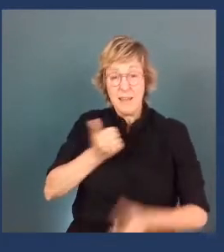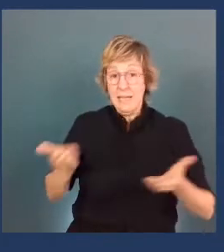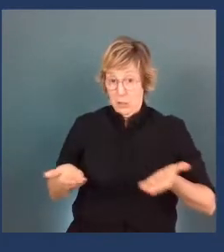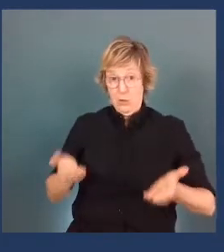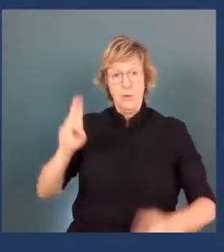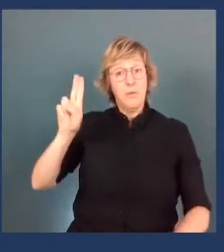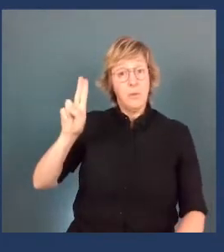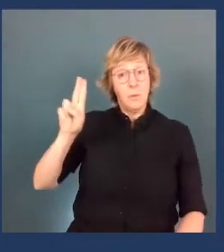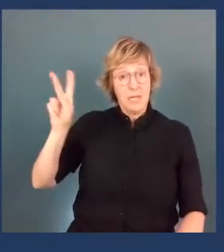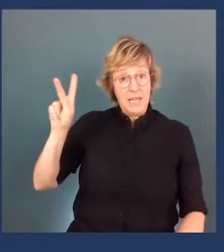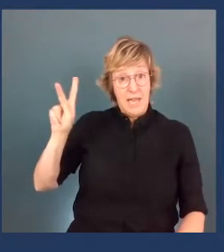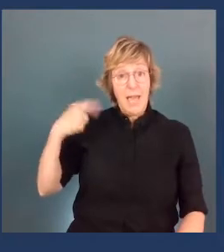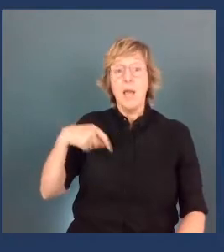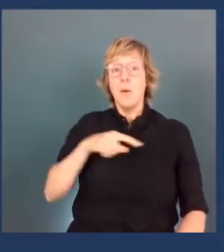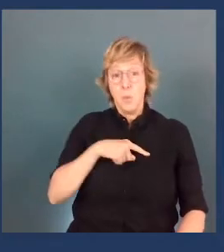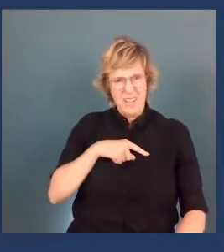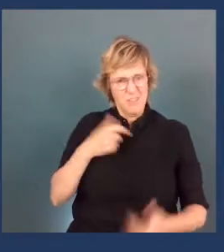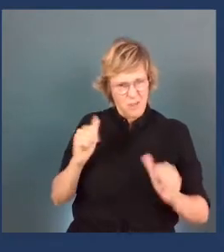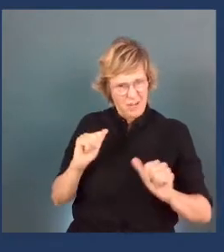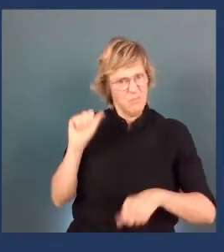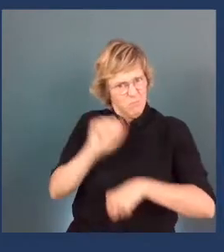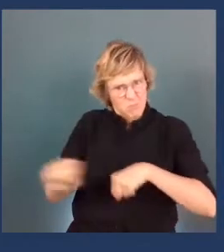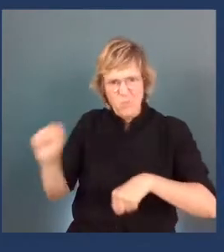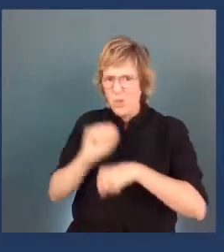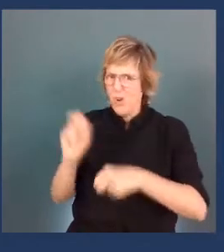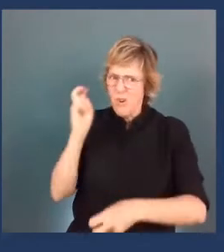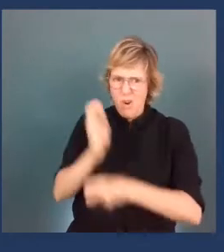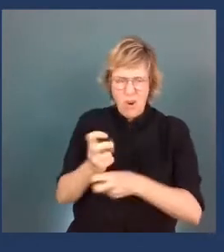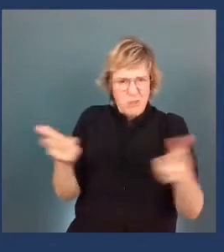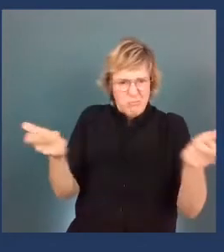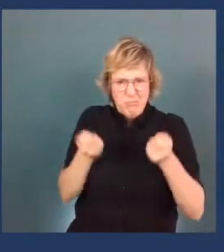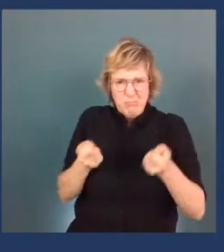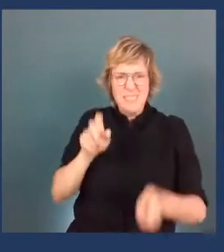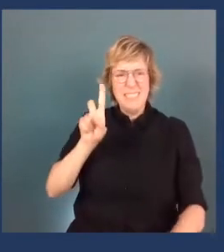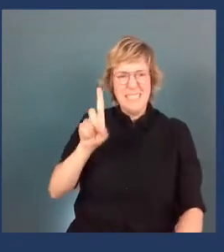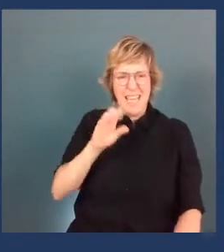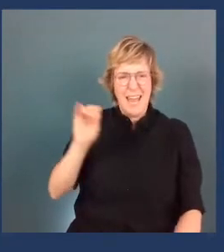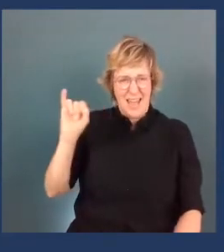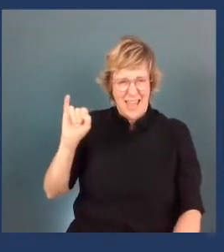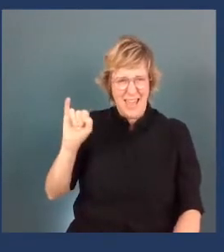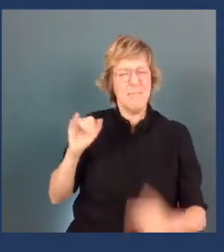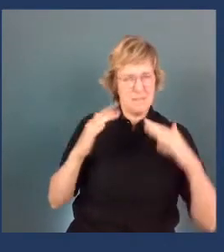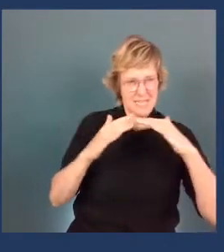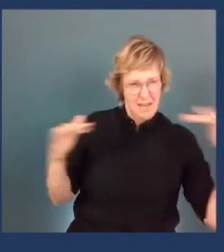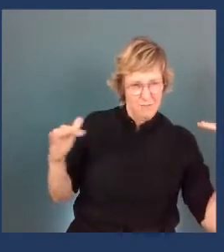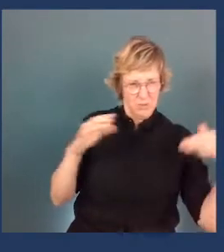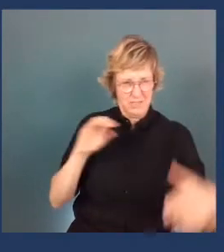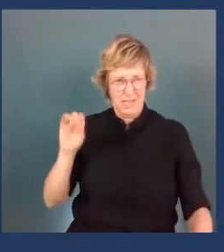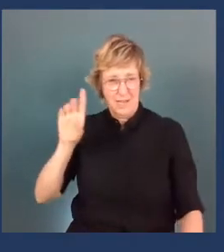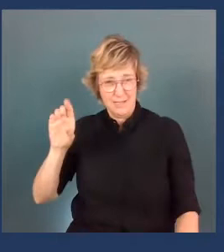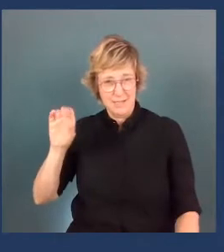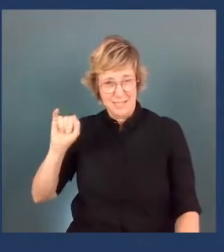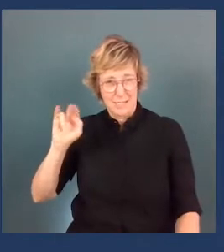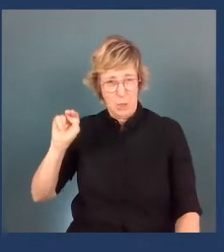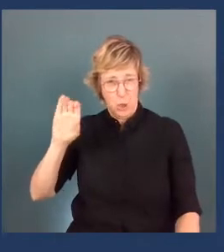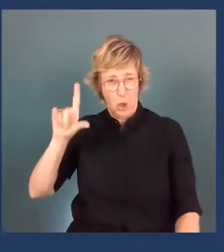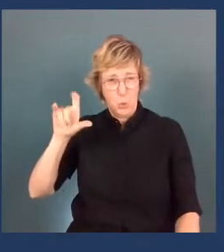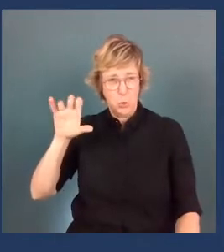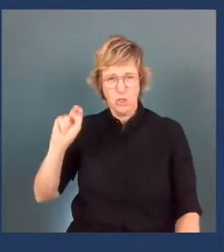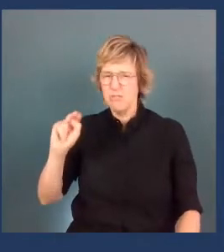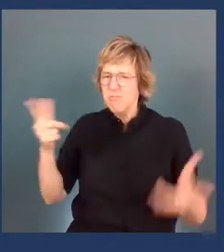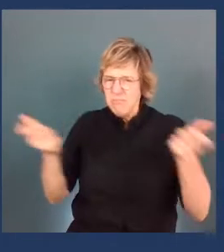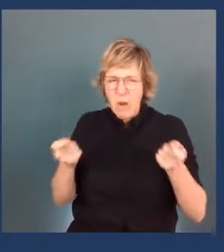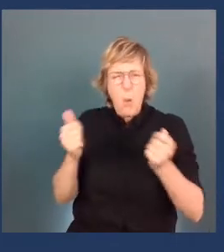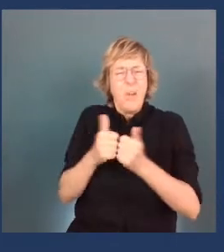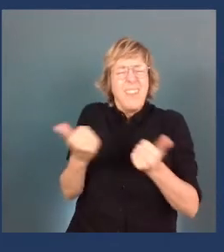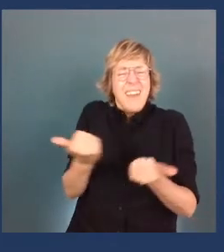to bring D&I, diversity and inclusion, into everything we do. So if you look at our people agenda, if you look at